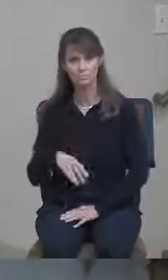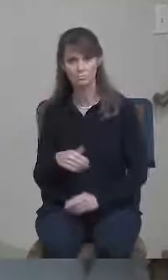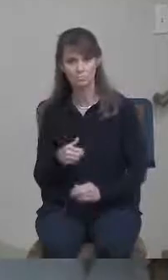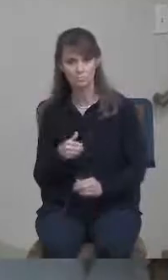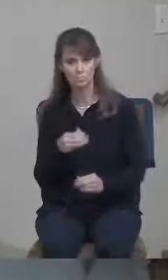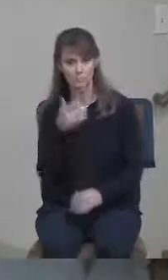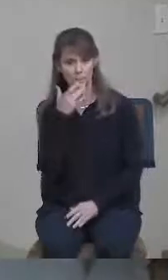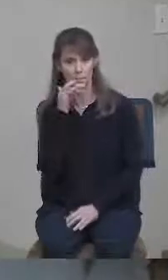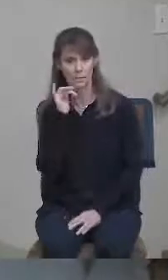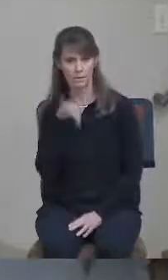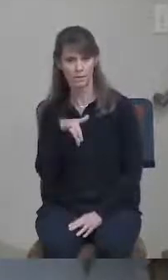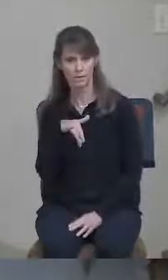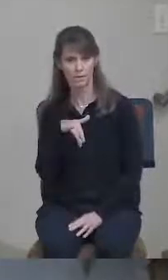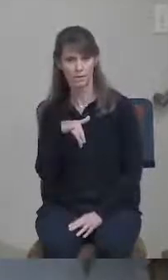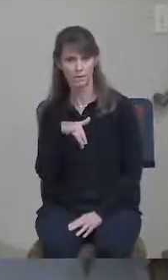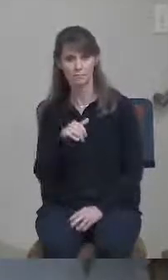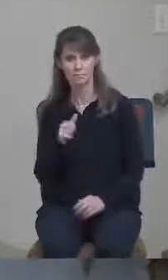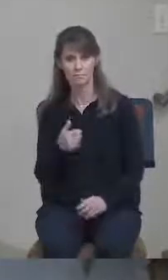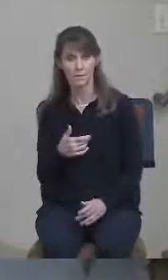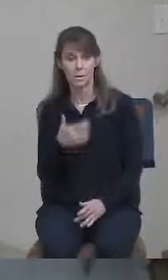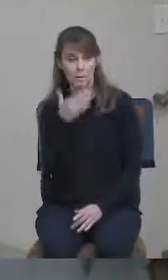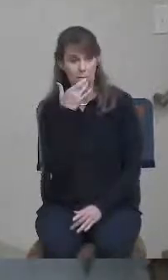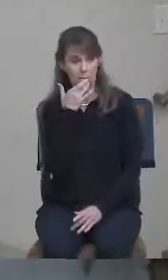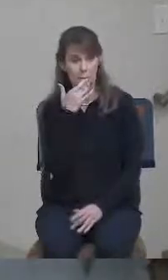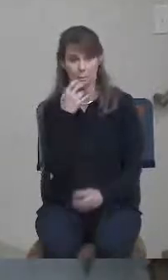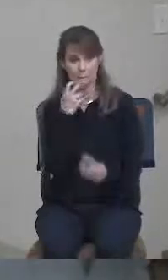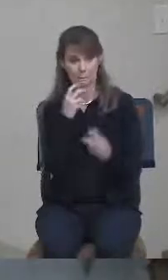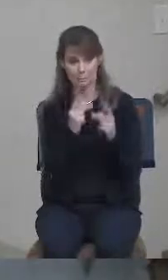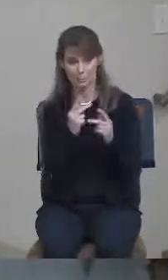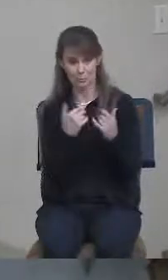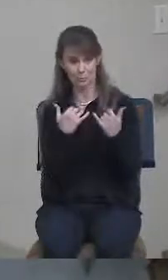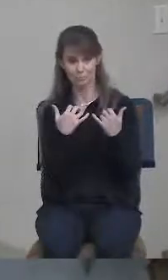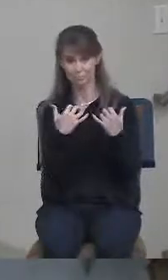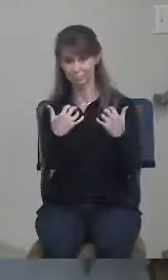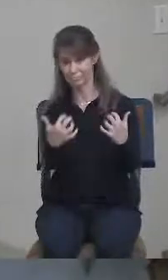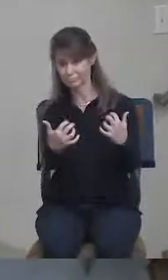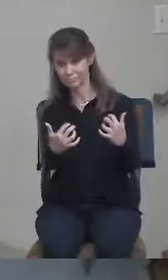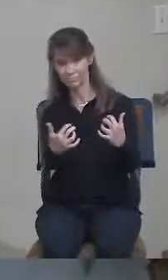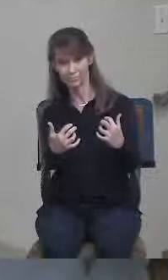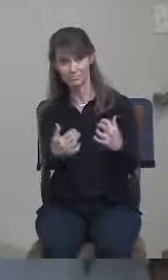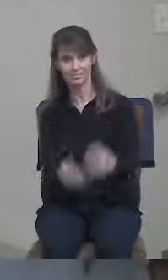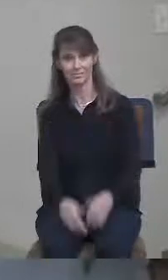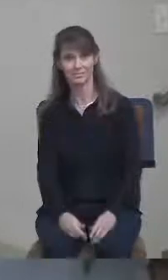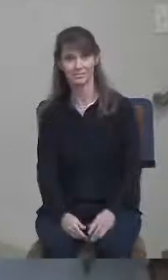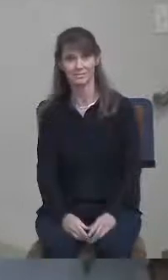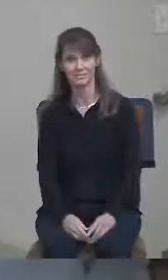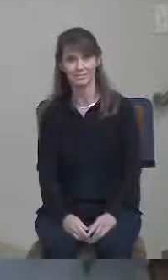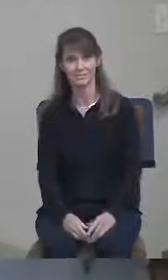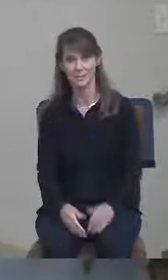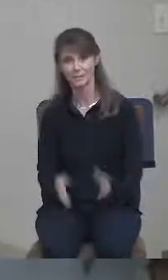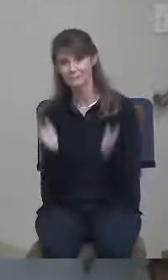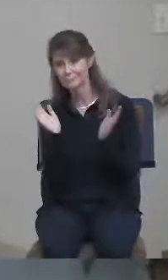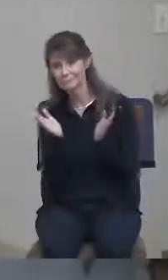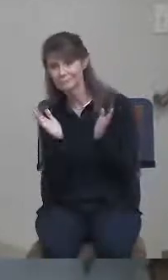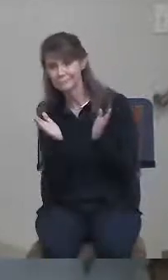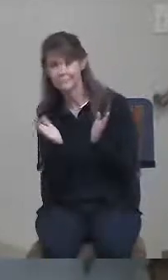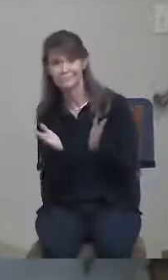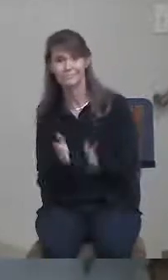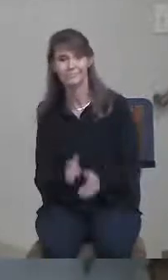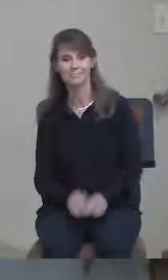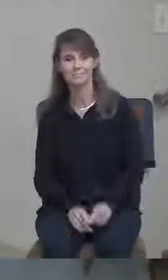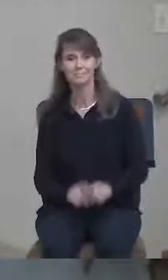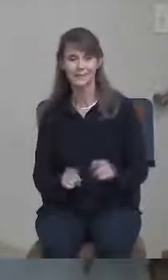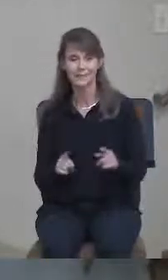a class of folks where there can be participation. But, of